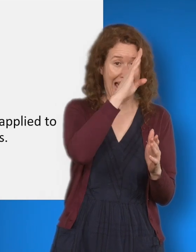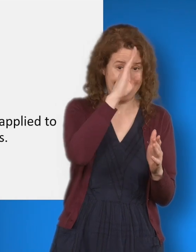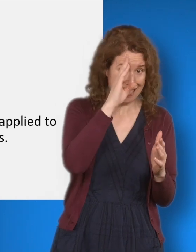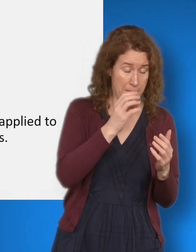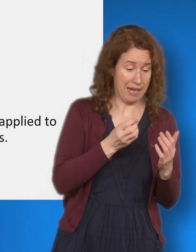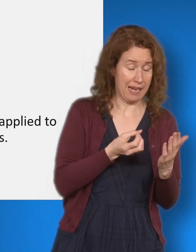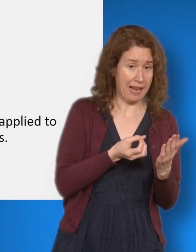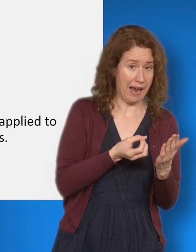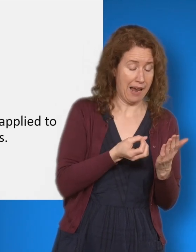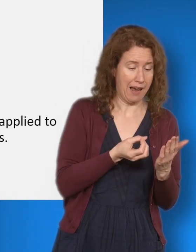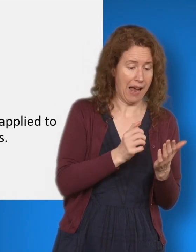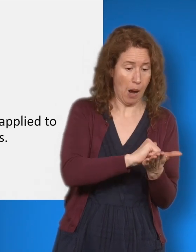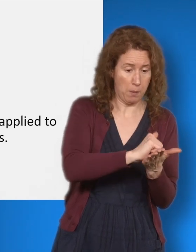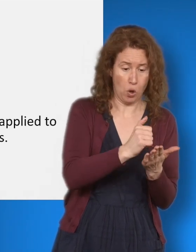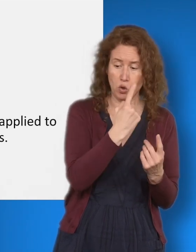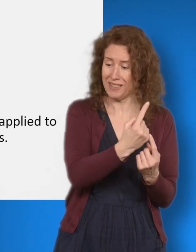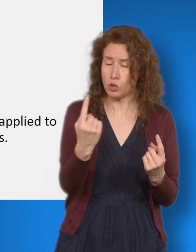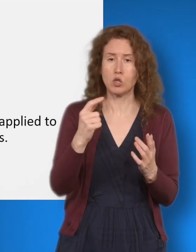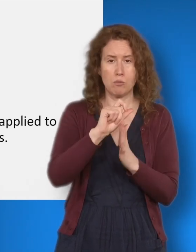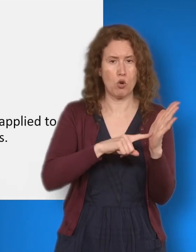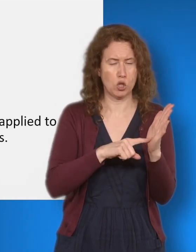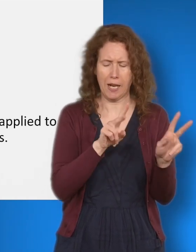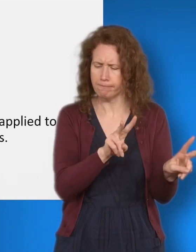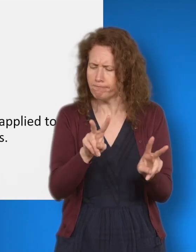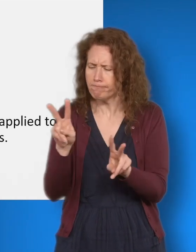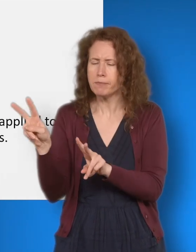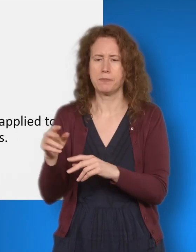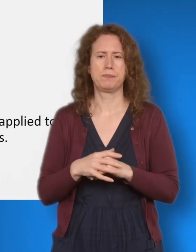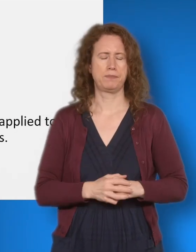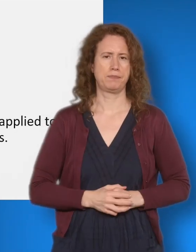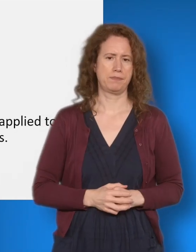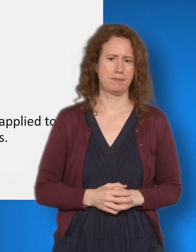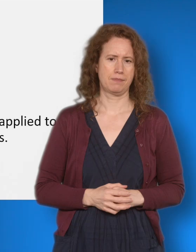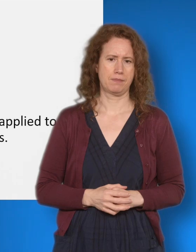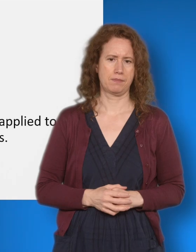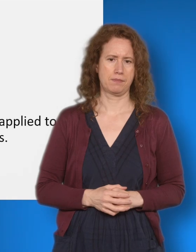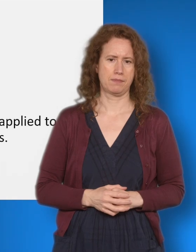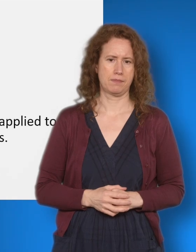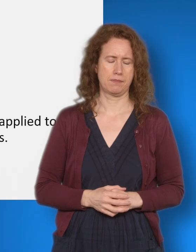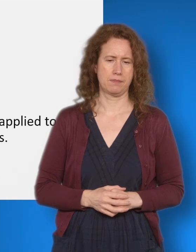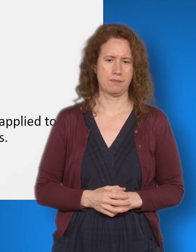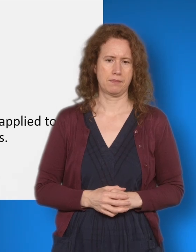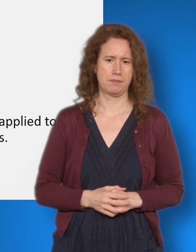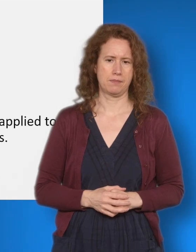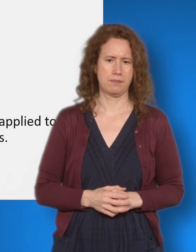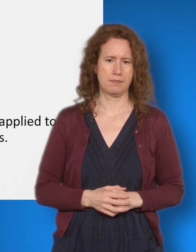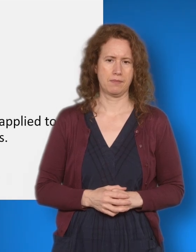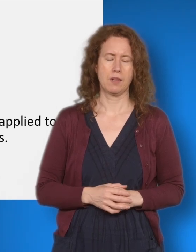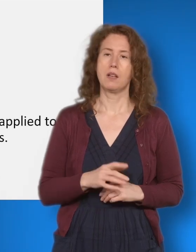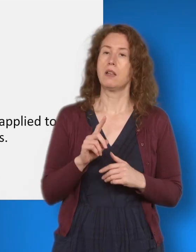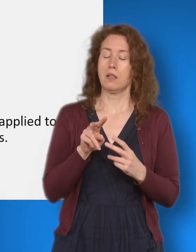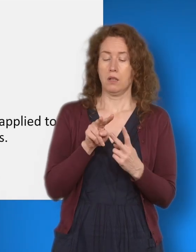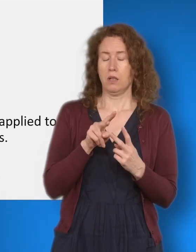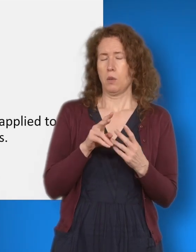outputs of each of the projects that we included in our work. So to